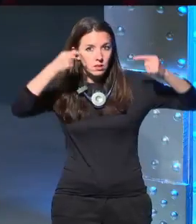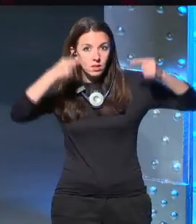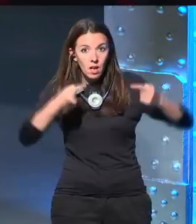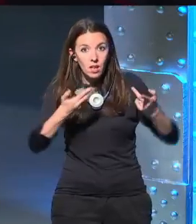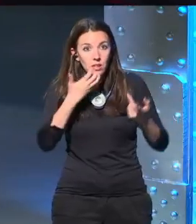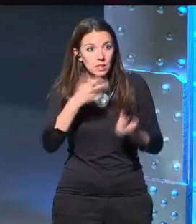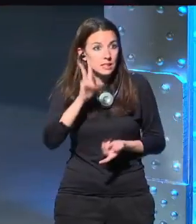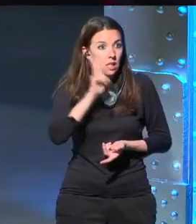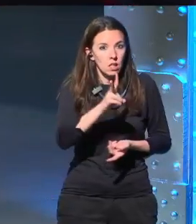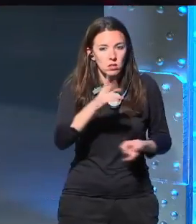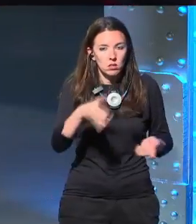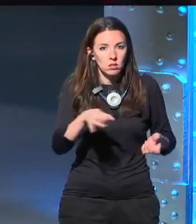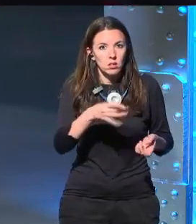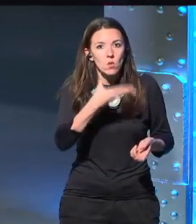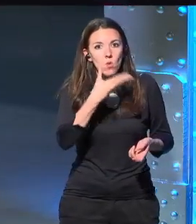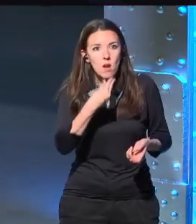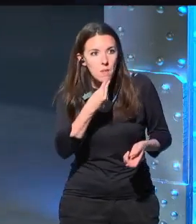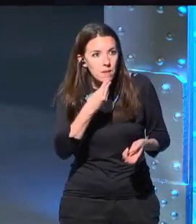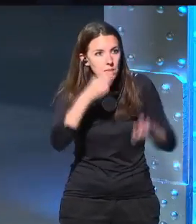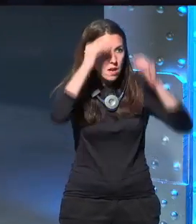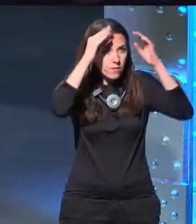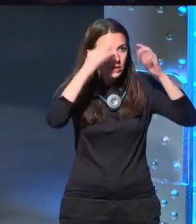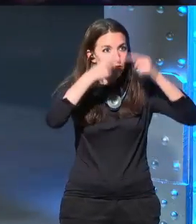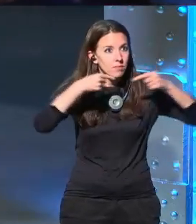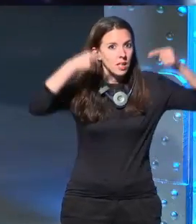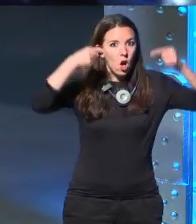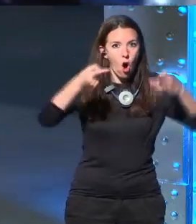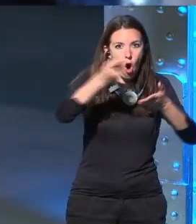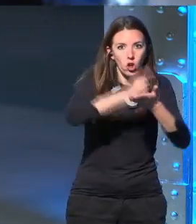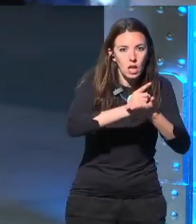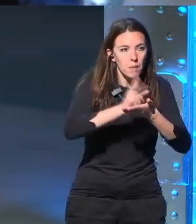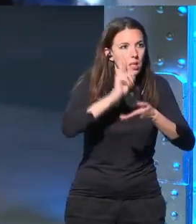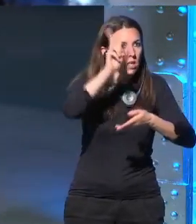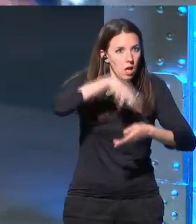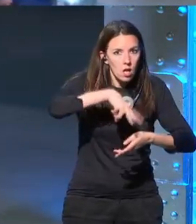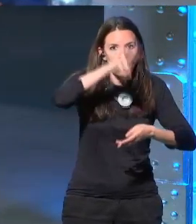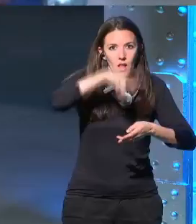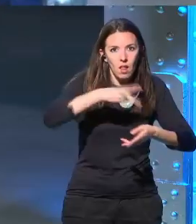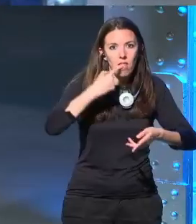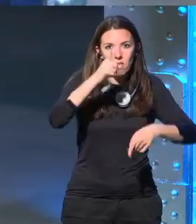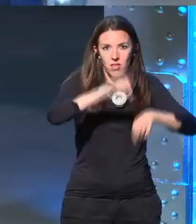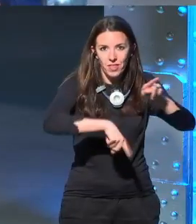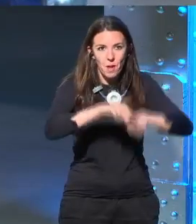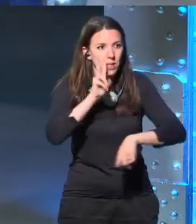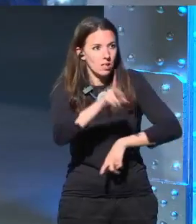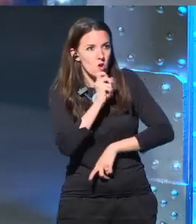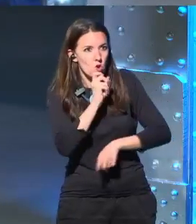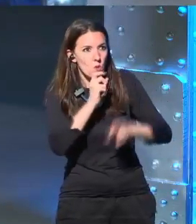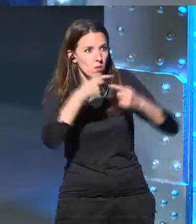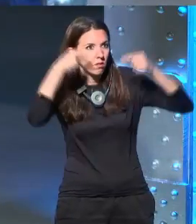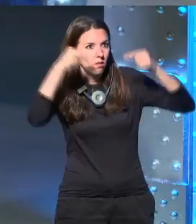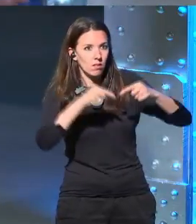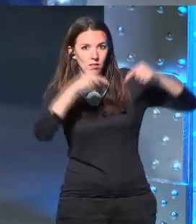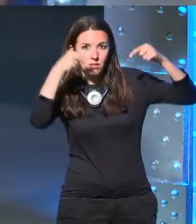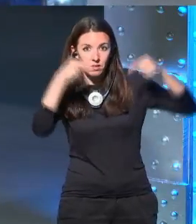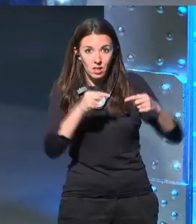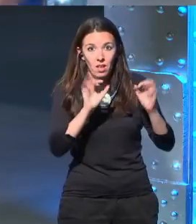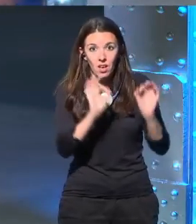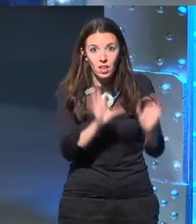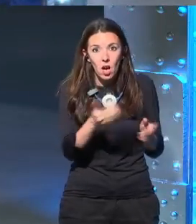would turn back on. In the Prado is, of course, the truly wonderful